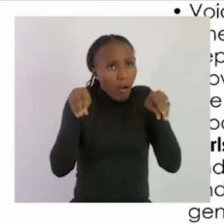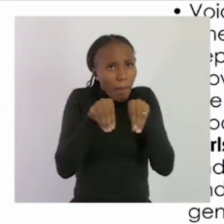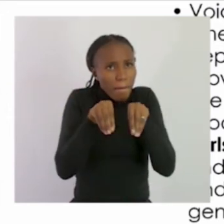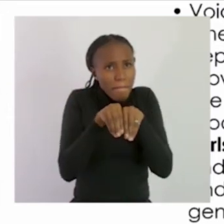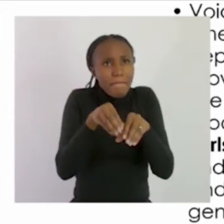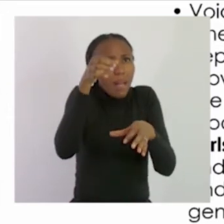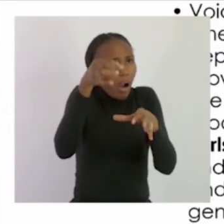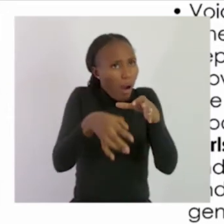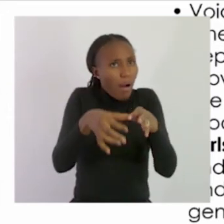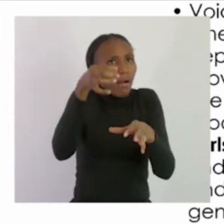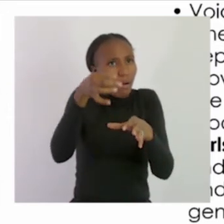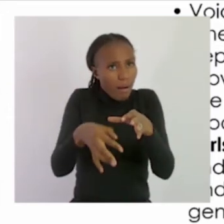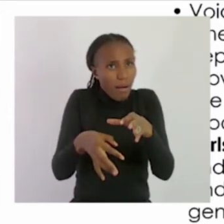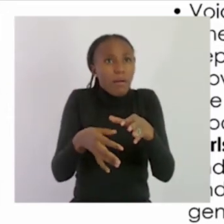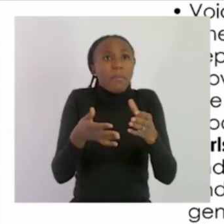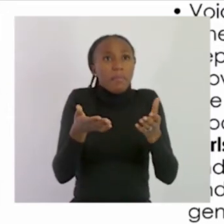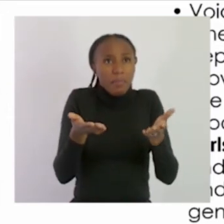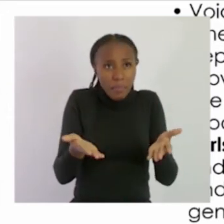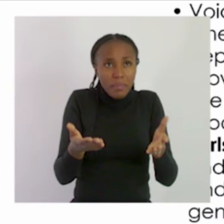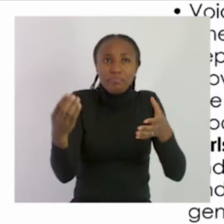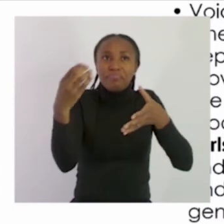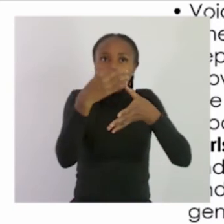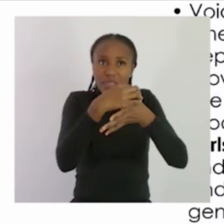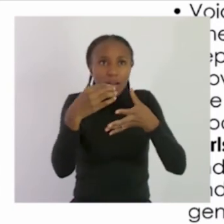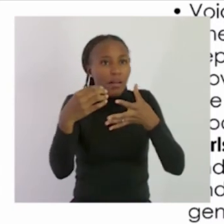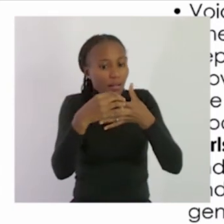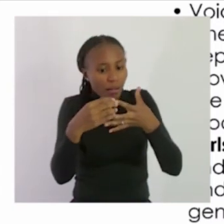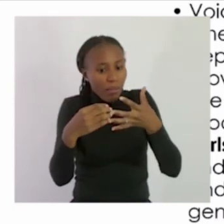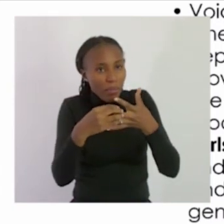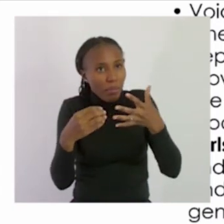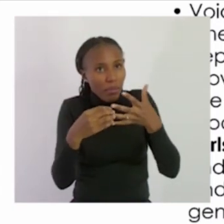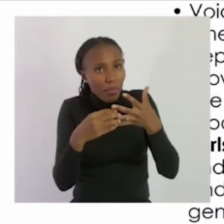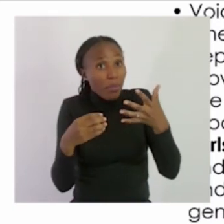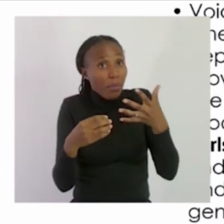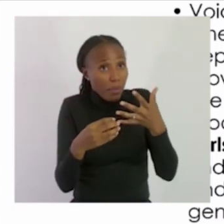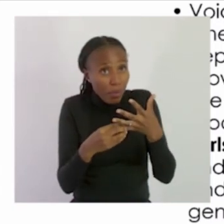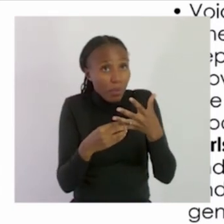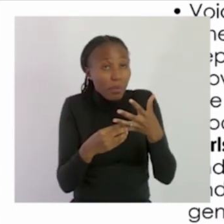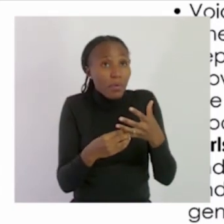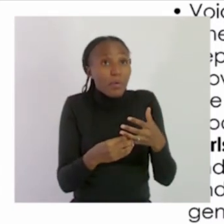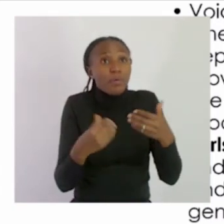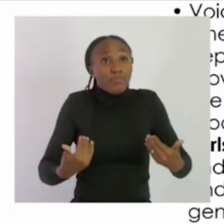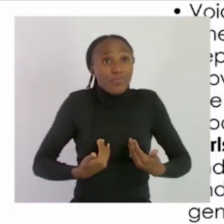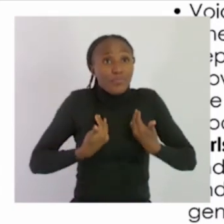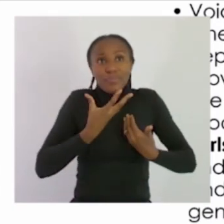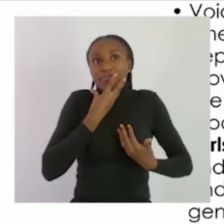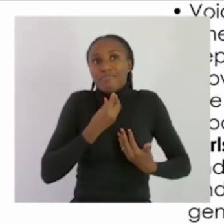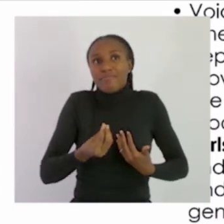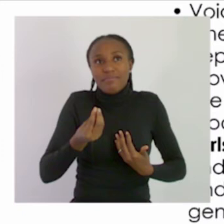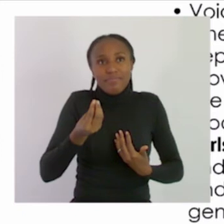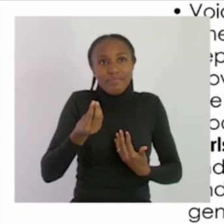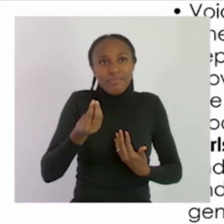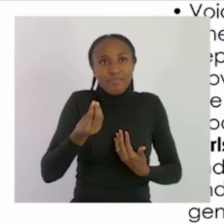eggs. Those are the characteristics of adolescence, or teenagers. I